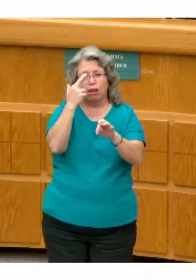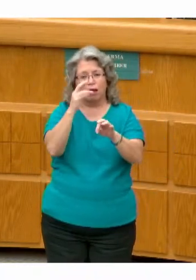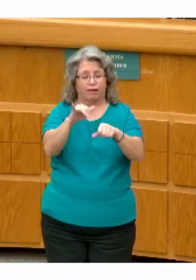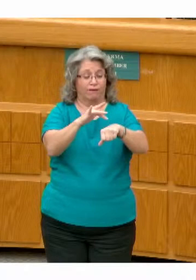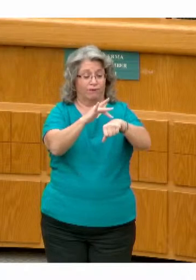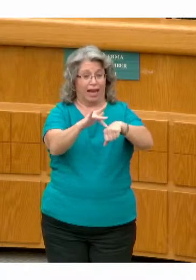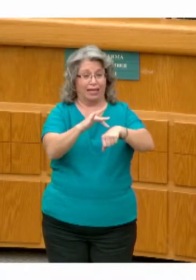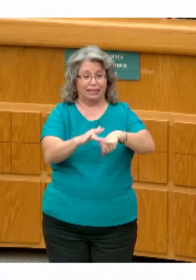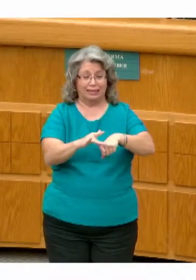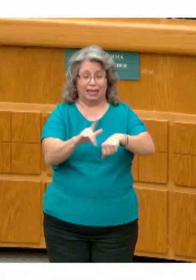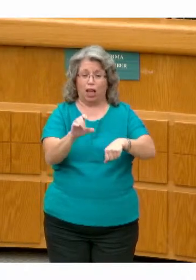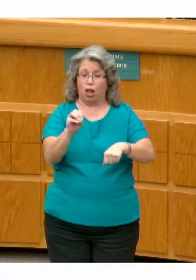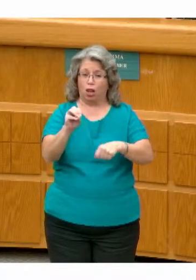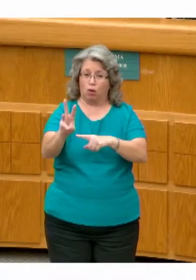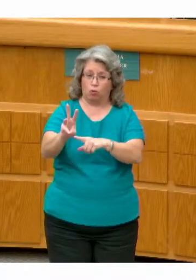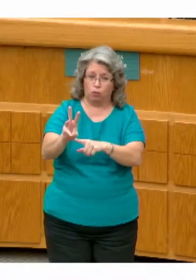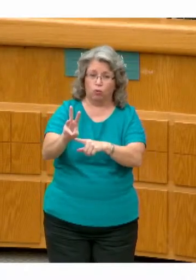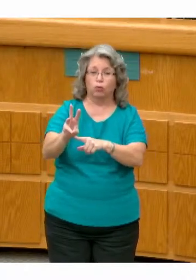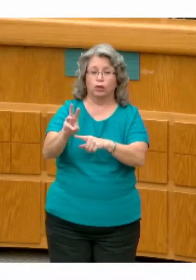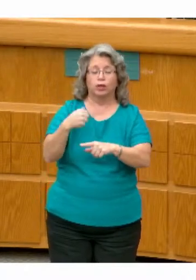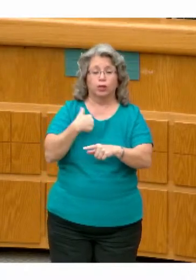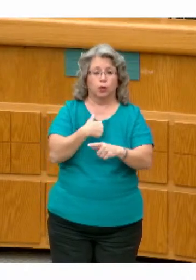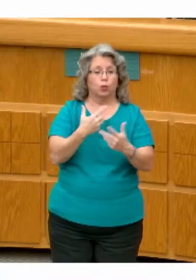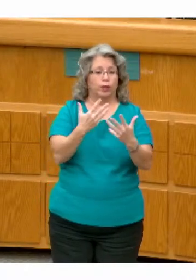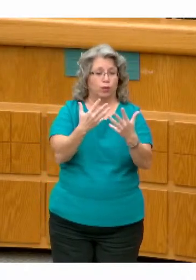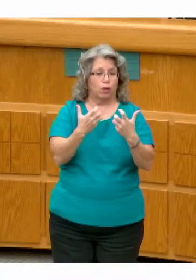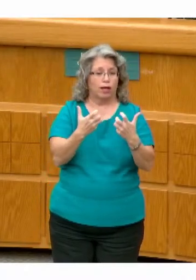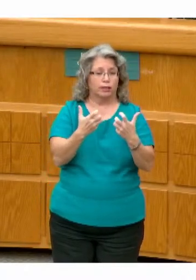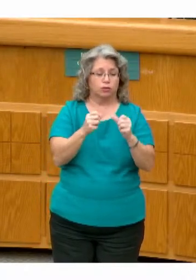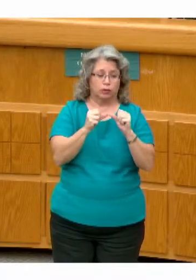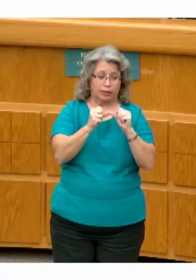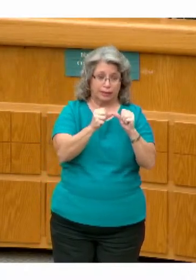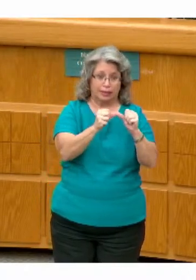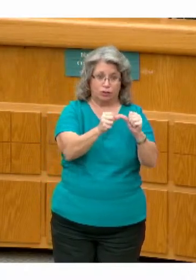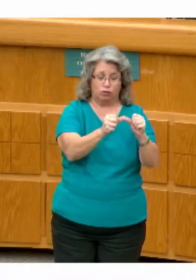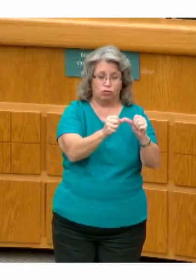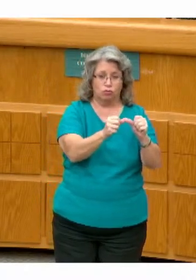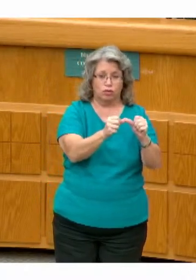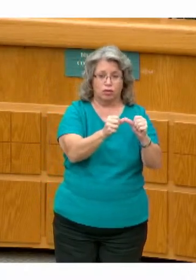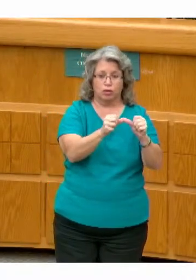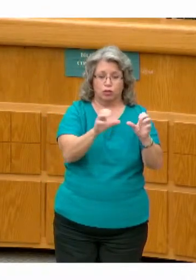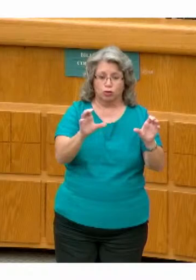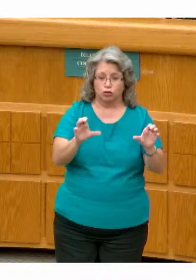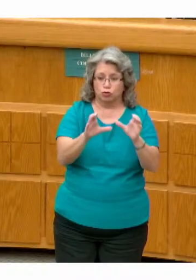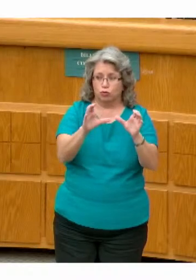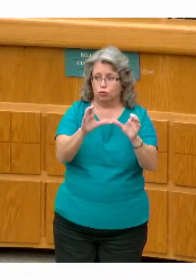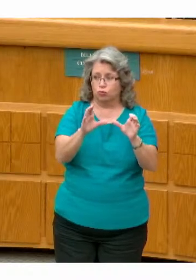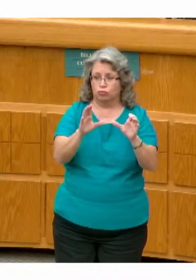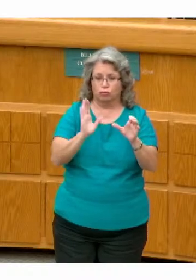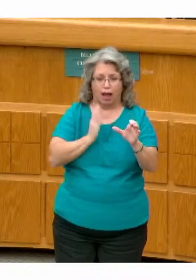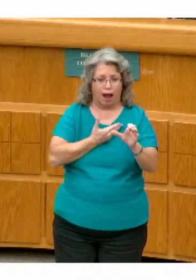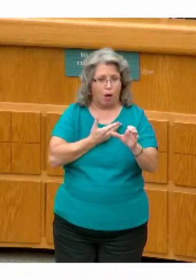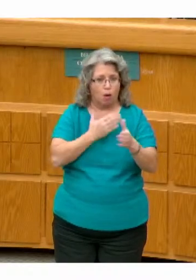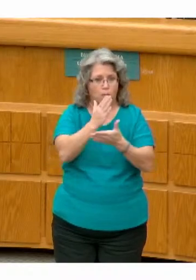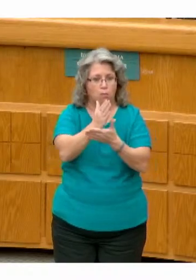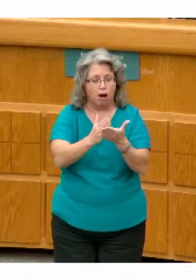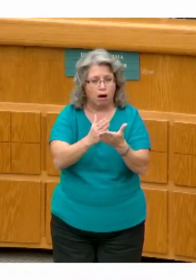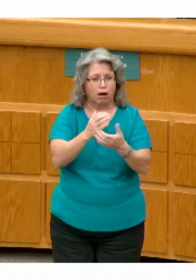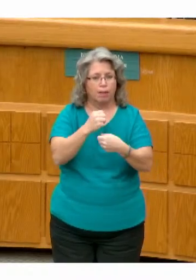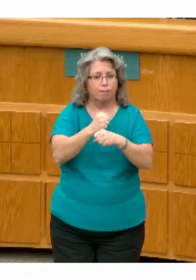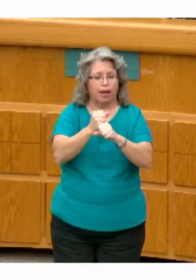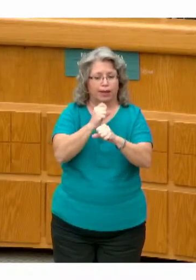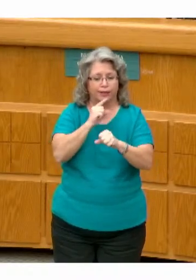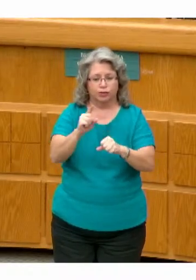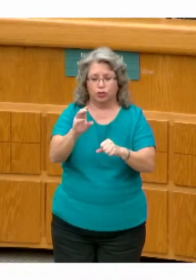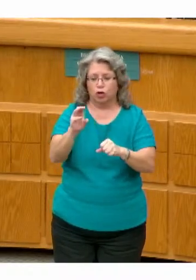and we really want to keep doing things to help Omicron recede, rather than if